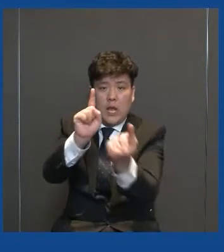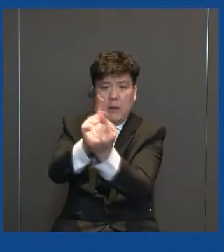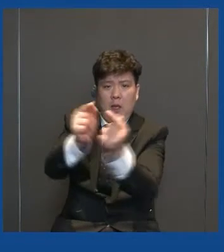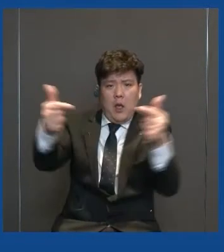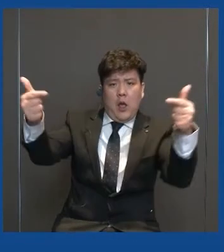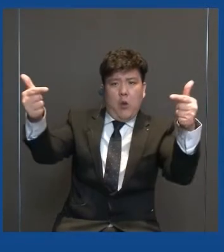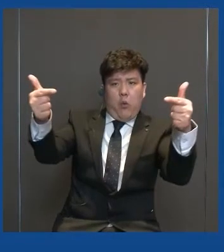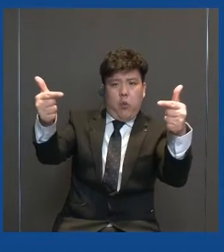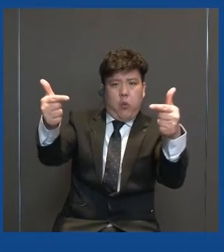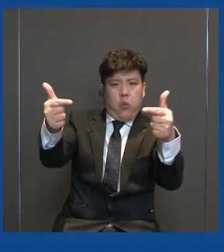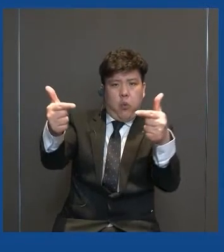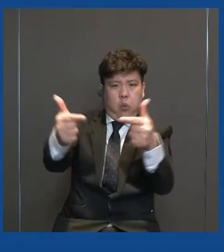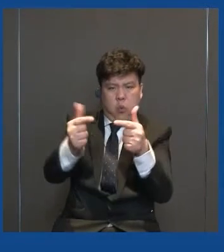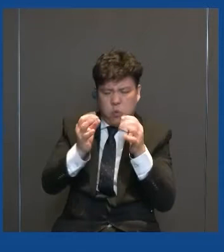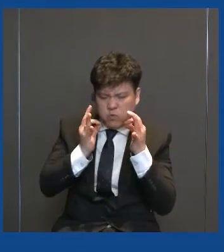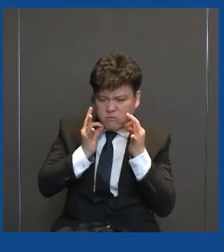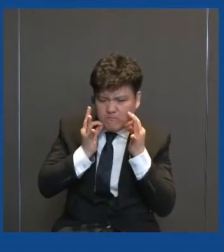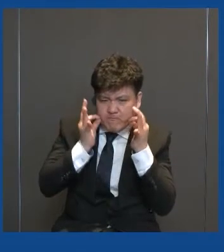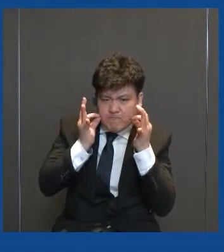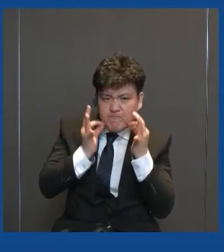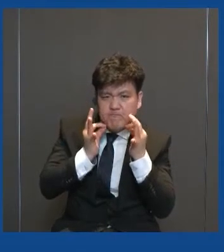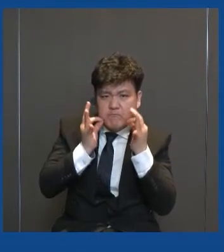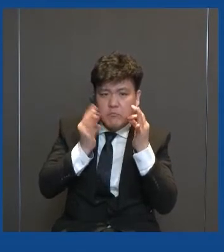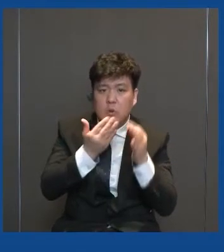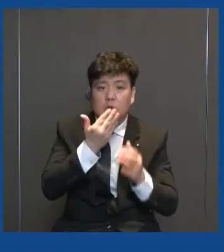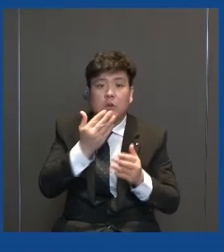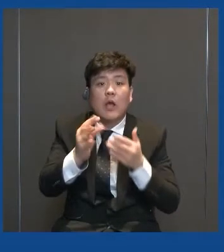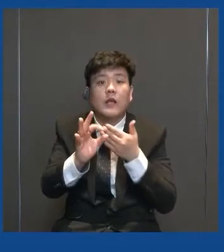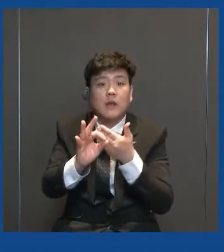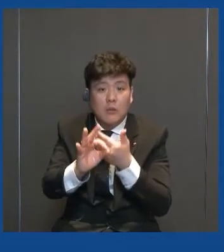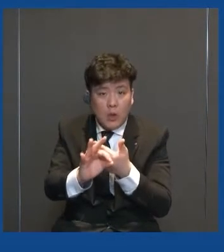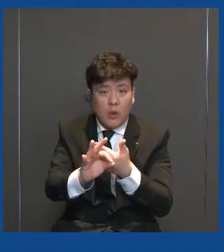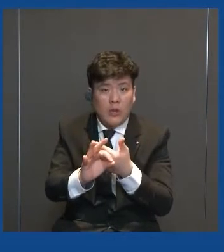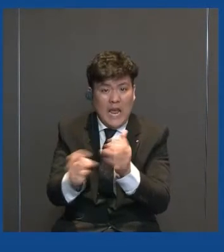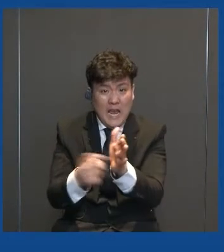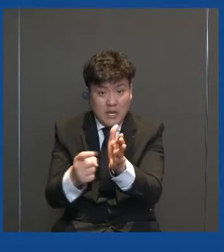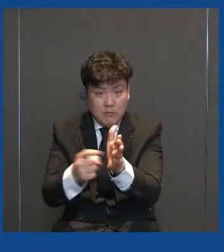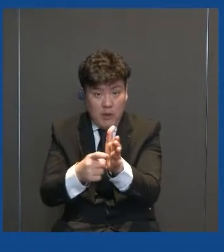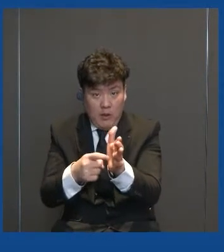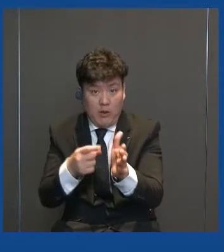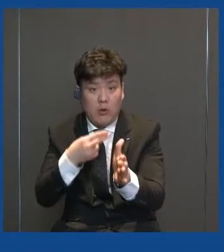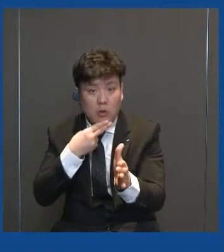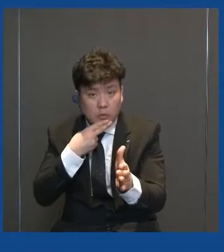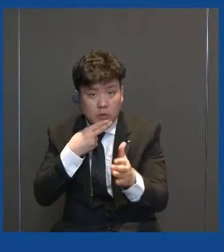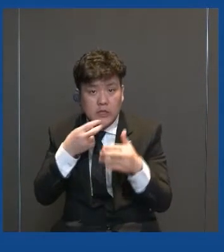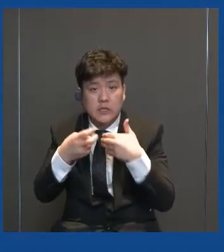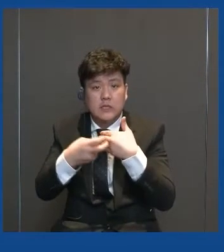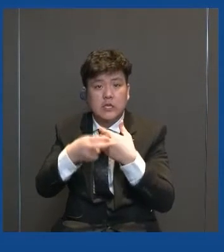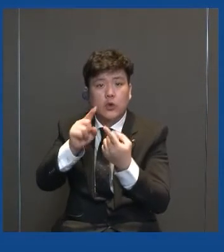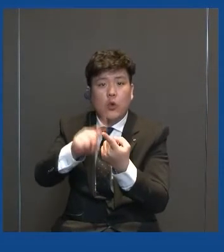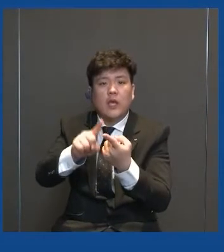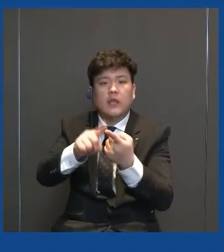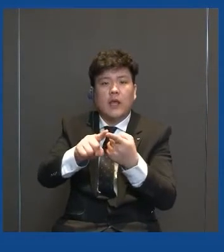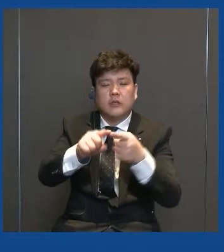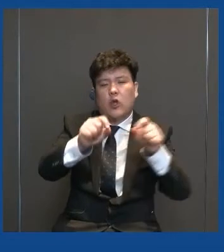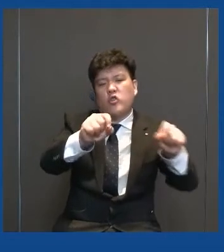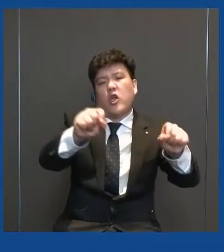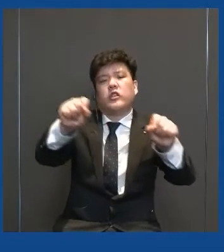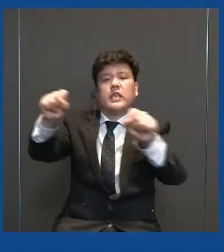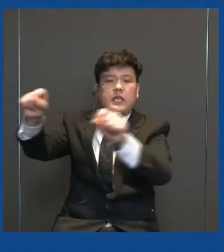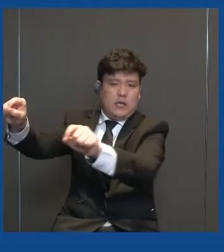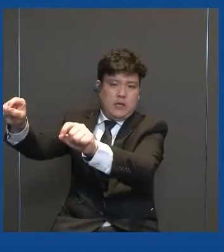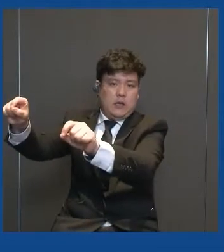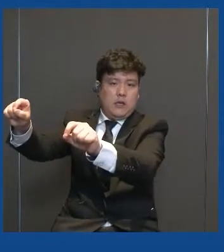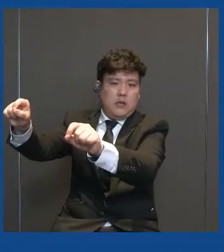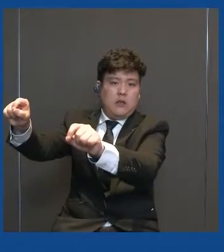postponed in Denmark so far as possible has had a greater impact on the elderly who have had to go to health checks at